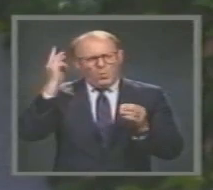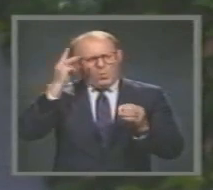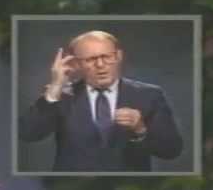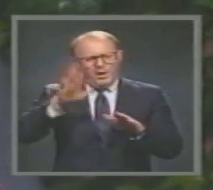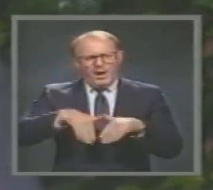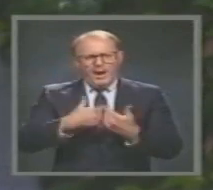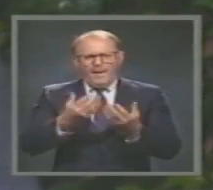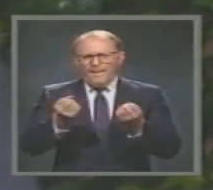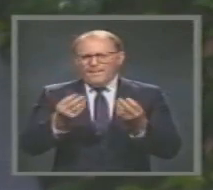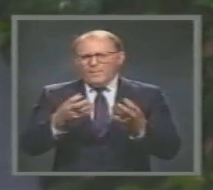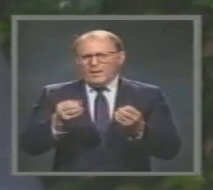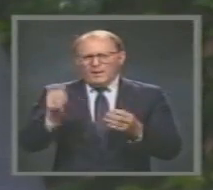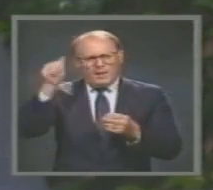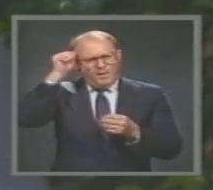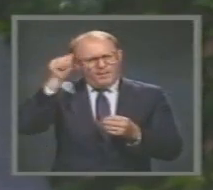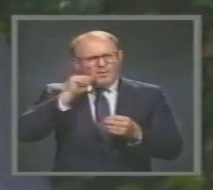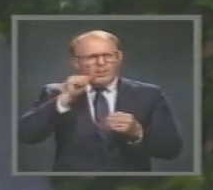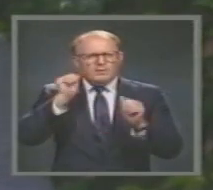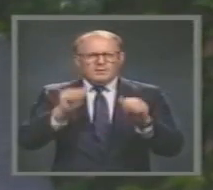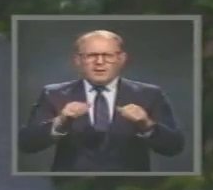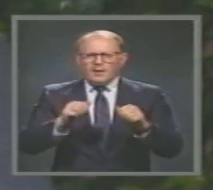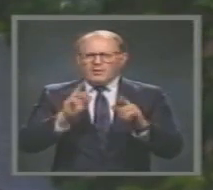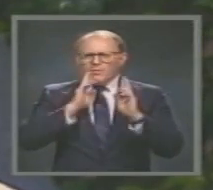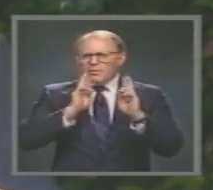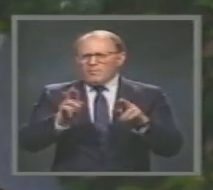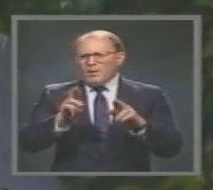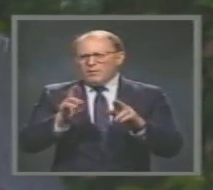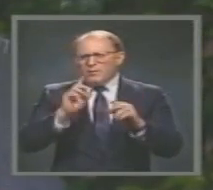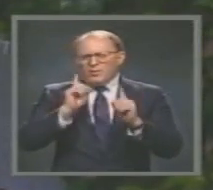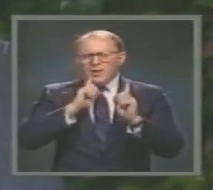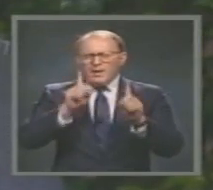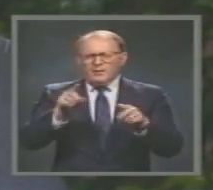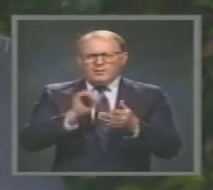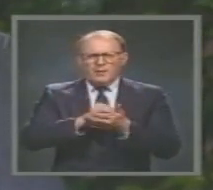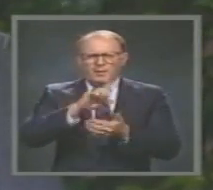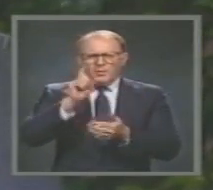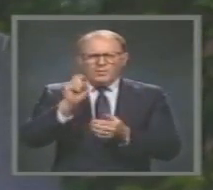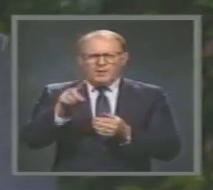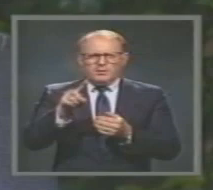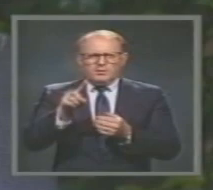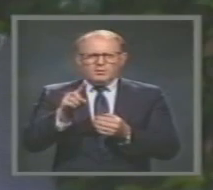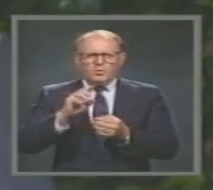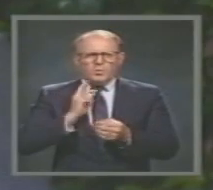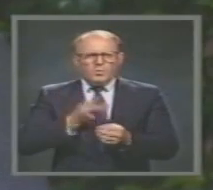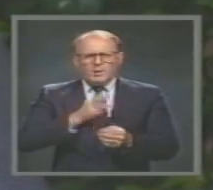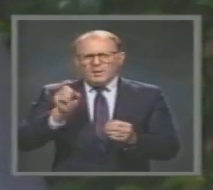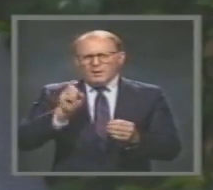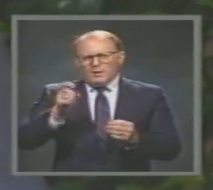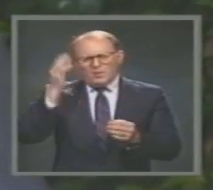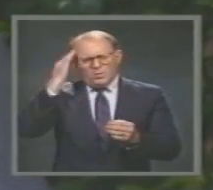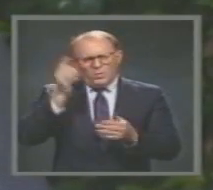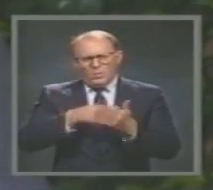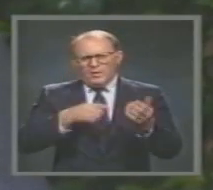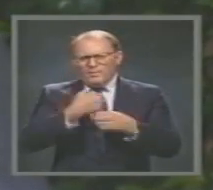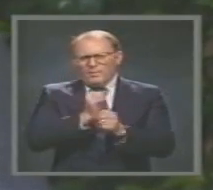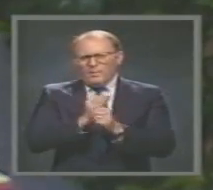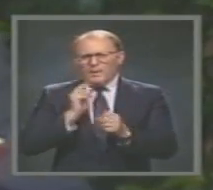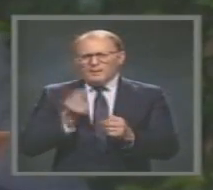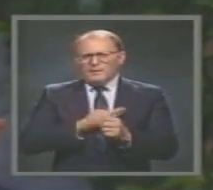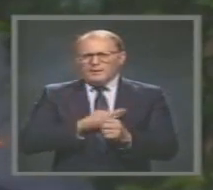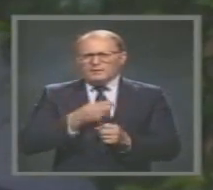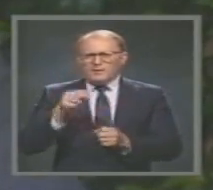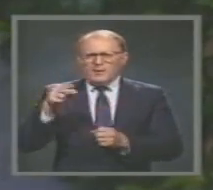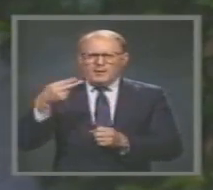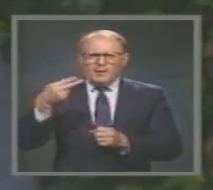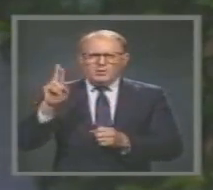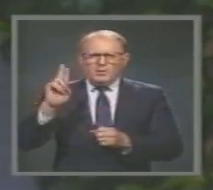that question to their own satisfaction. Don't you think we need to know what makes us human beings? Or are